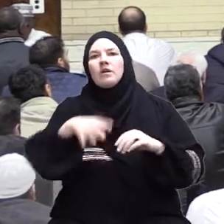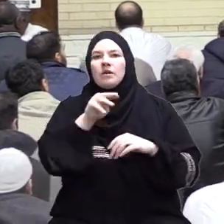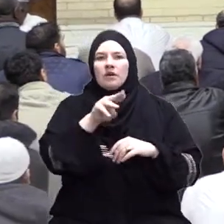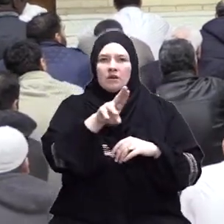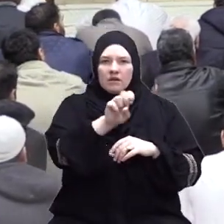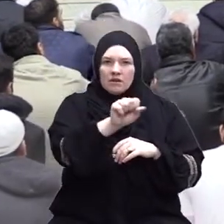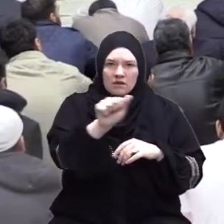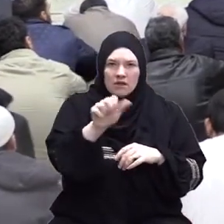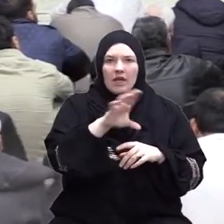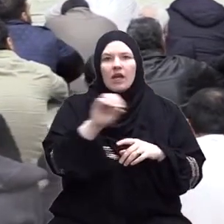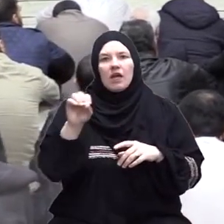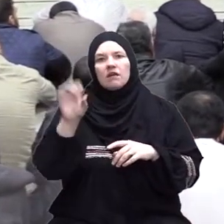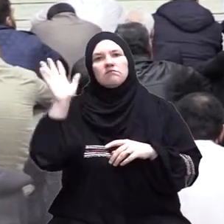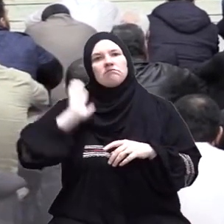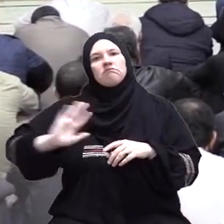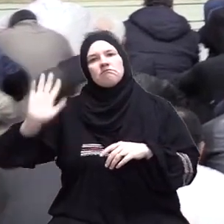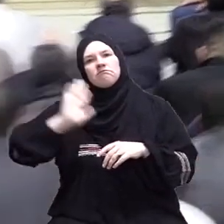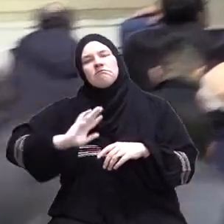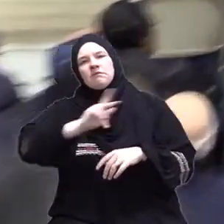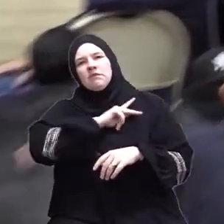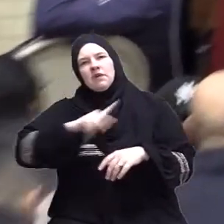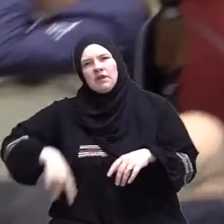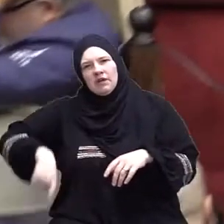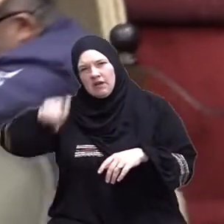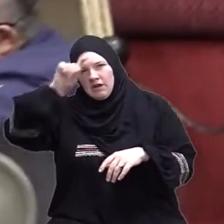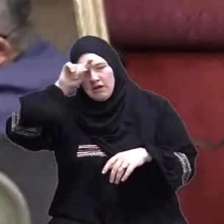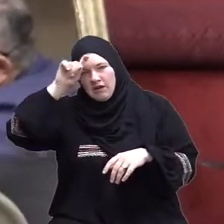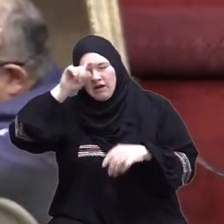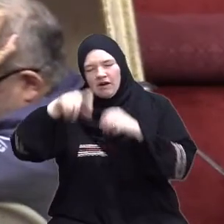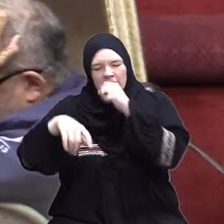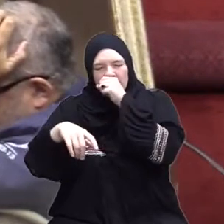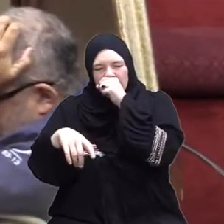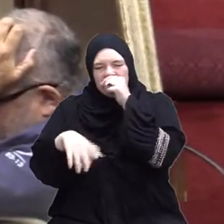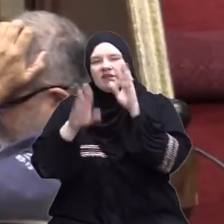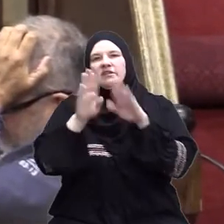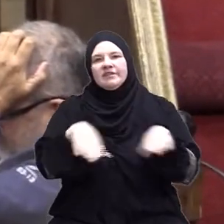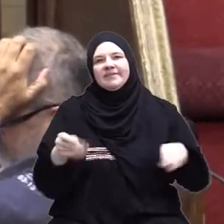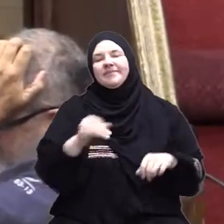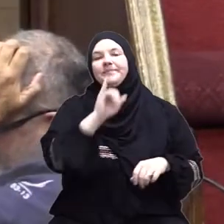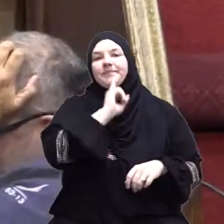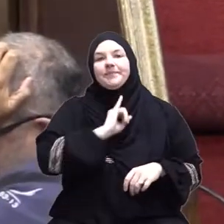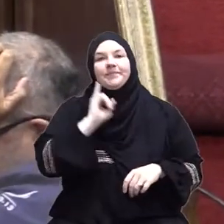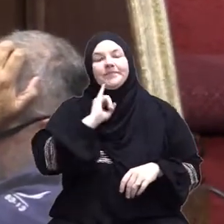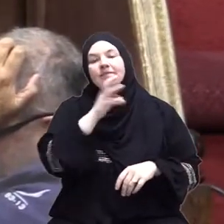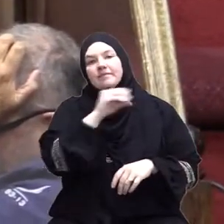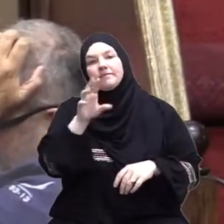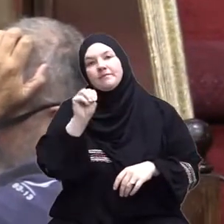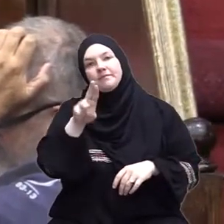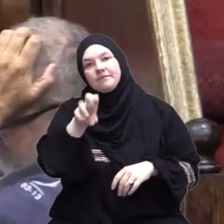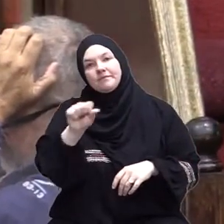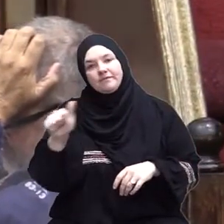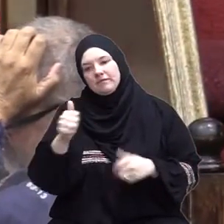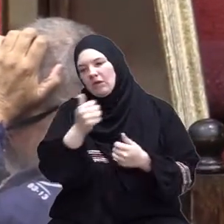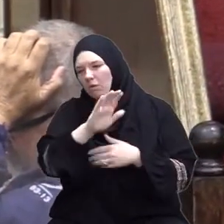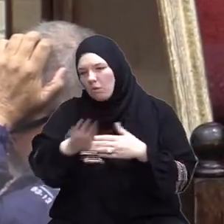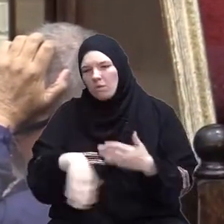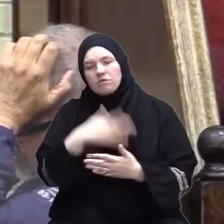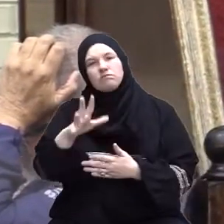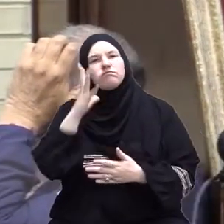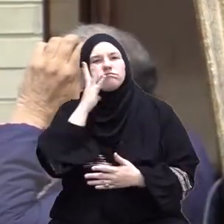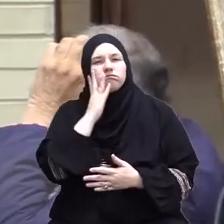Musa and Pharaoh, the story of Musa and the children of Israel, and all what they have gone through